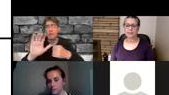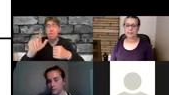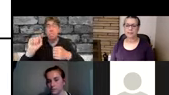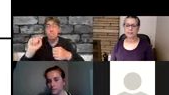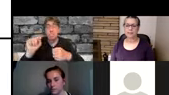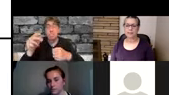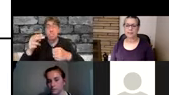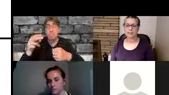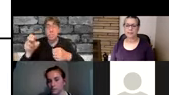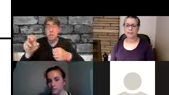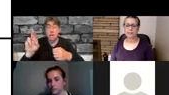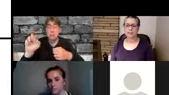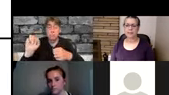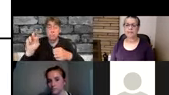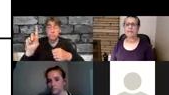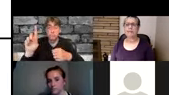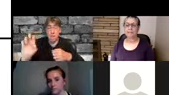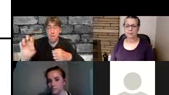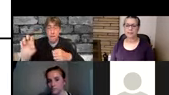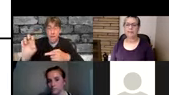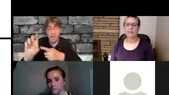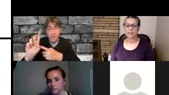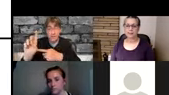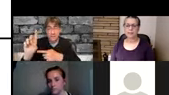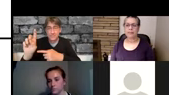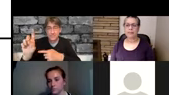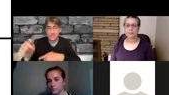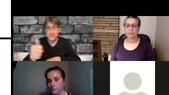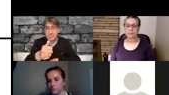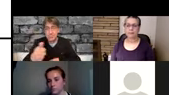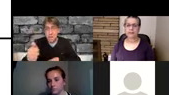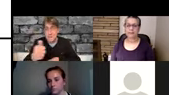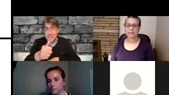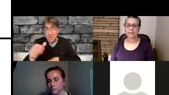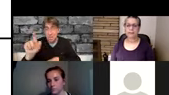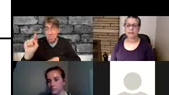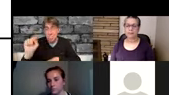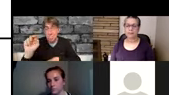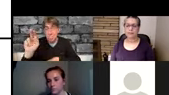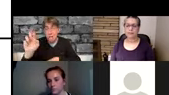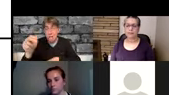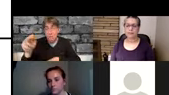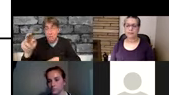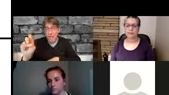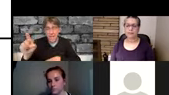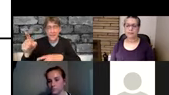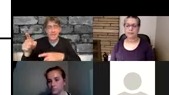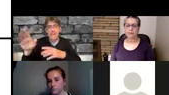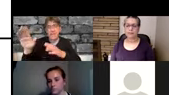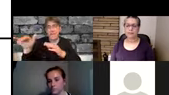system for a future integration with the ride. It's on our list, but we have not gotten there, Ms. Backstrom.